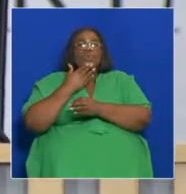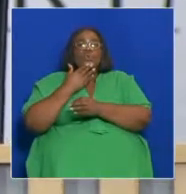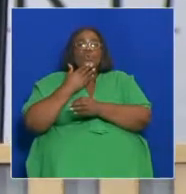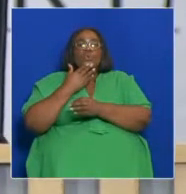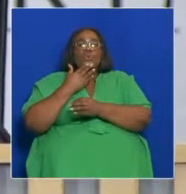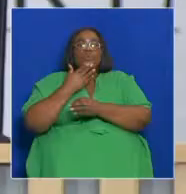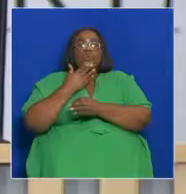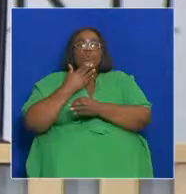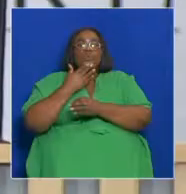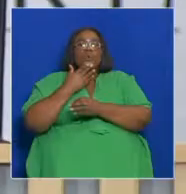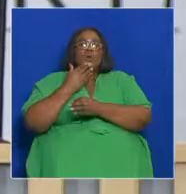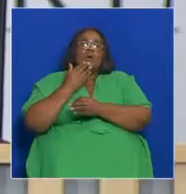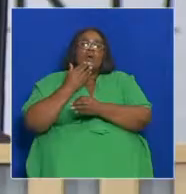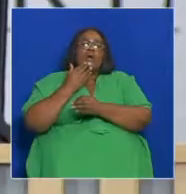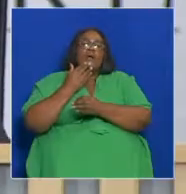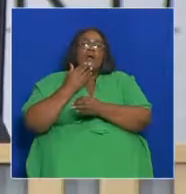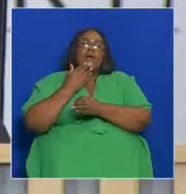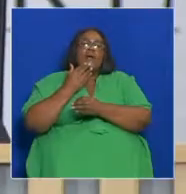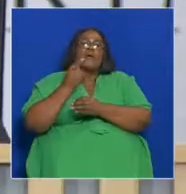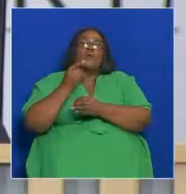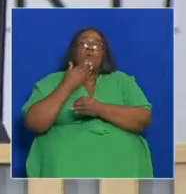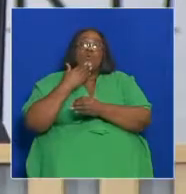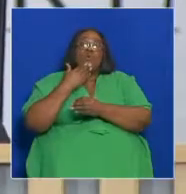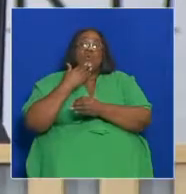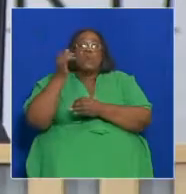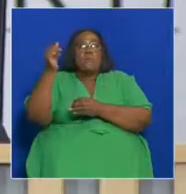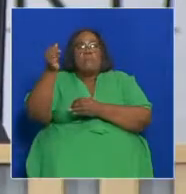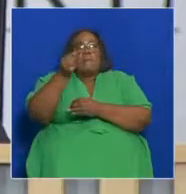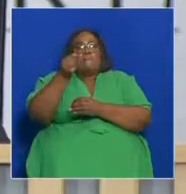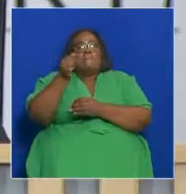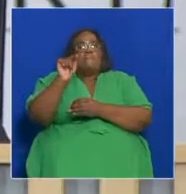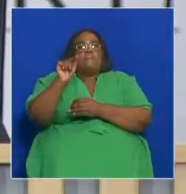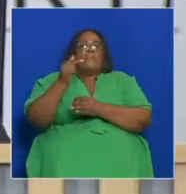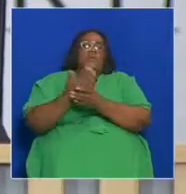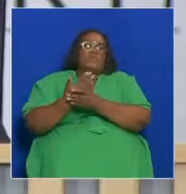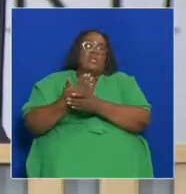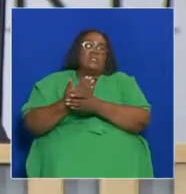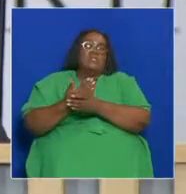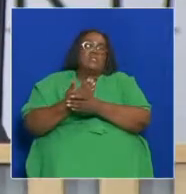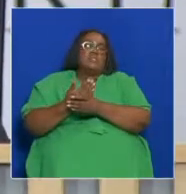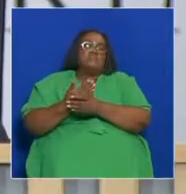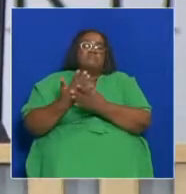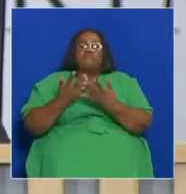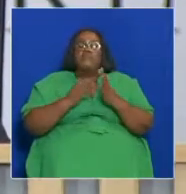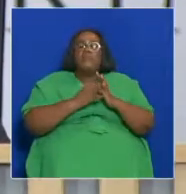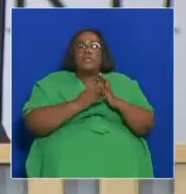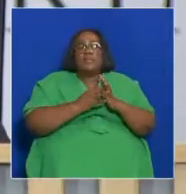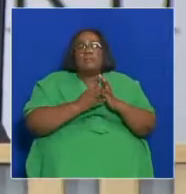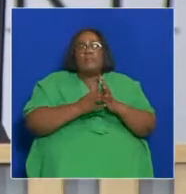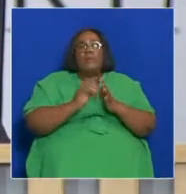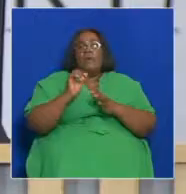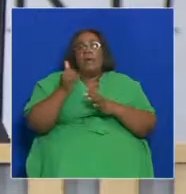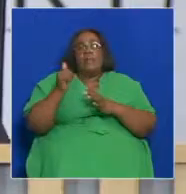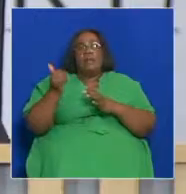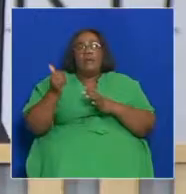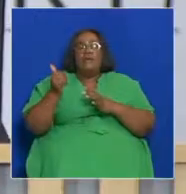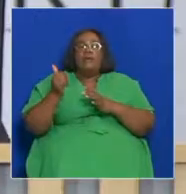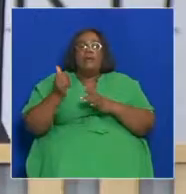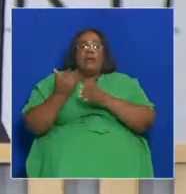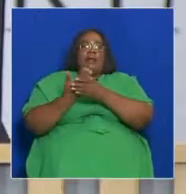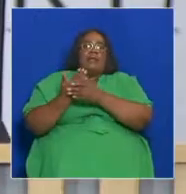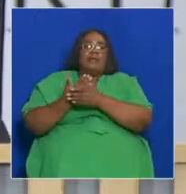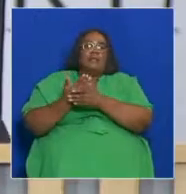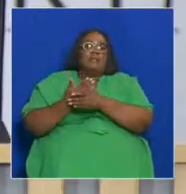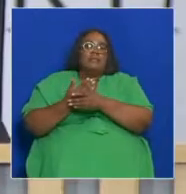opposed to other matters, who is designated in those matters. So for instance, other matters, as I indicated, it will be the